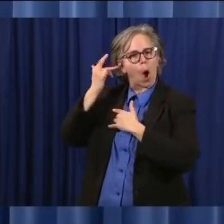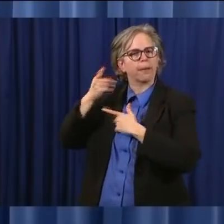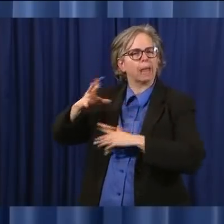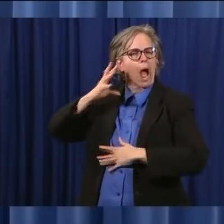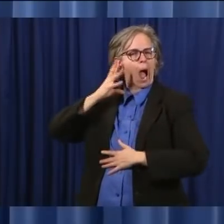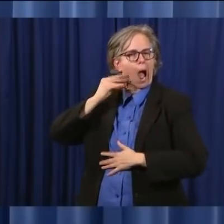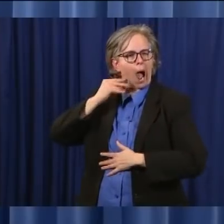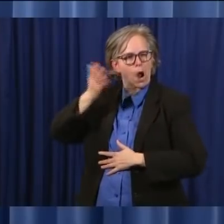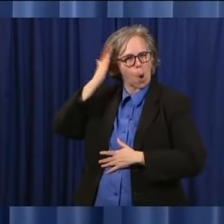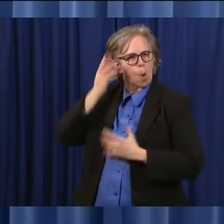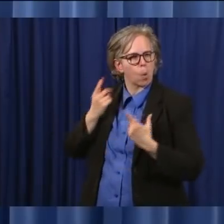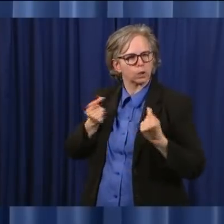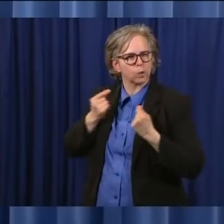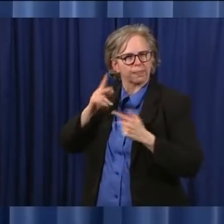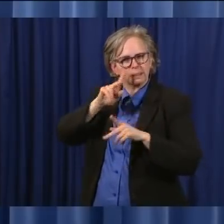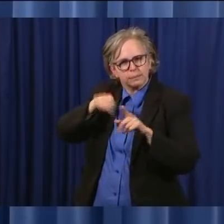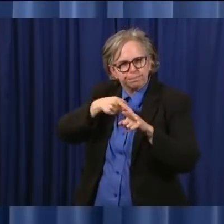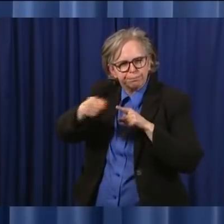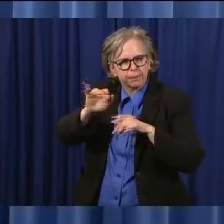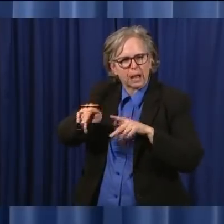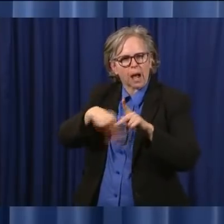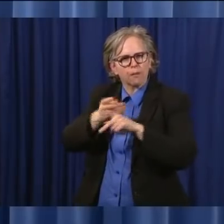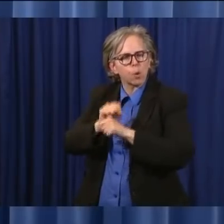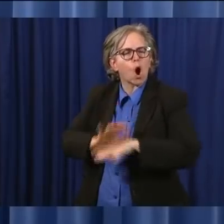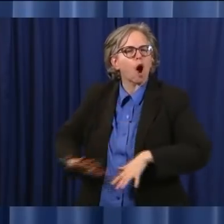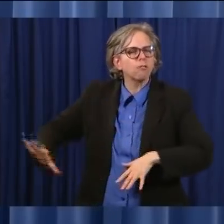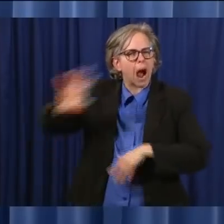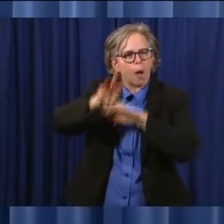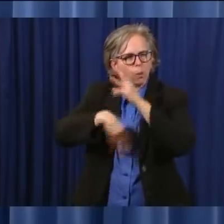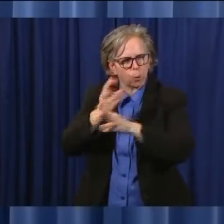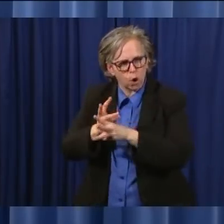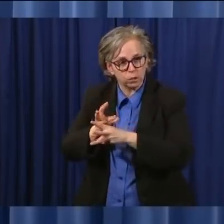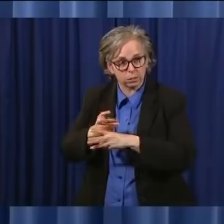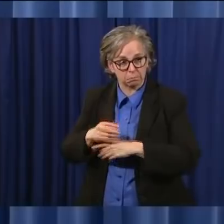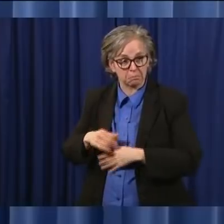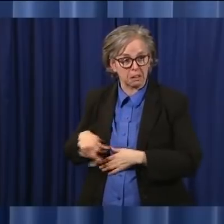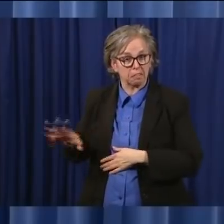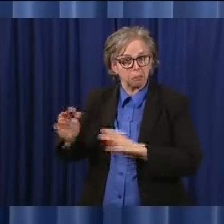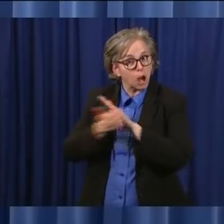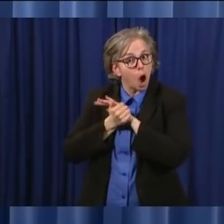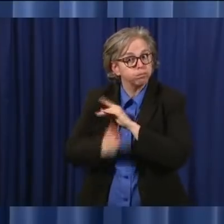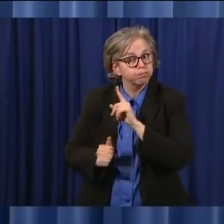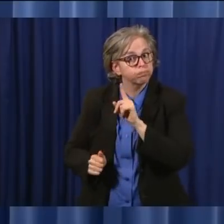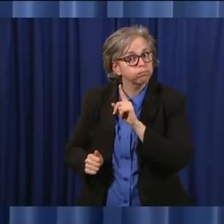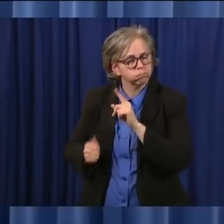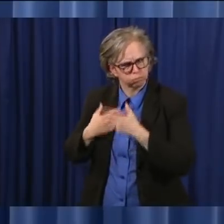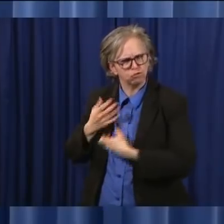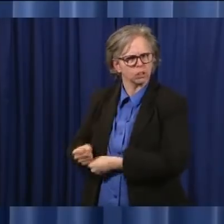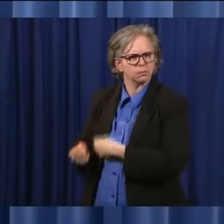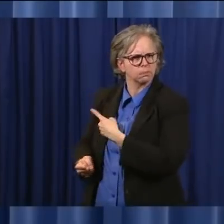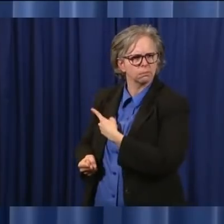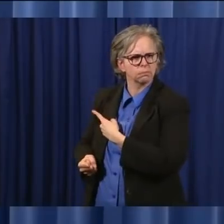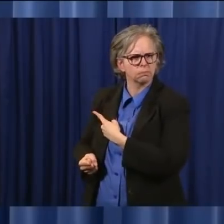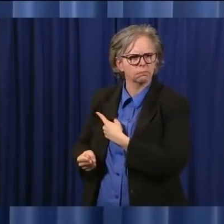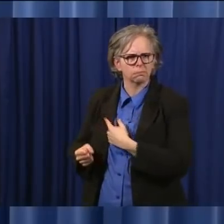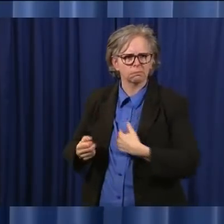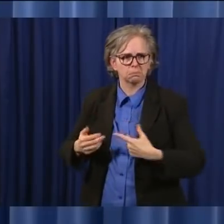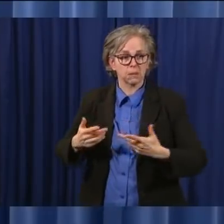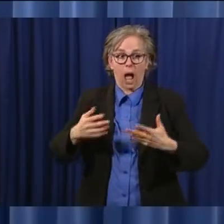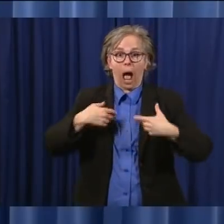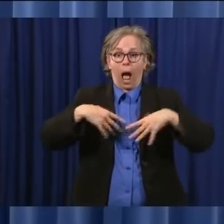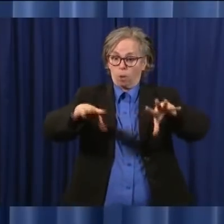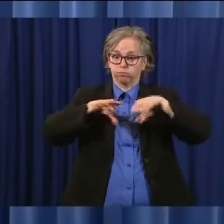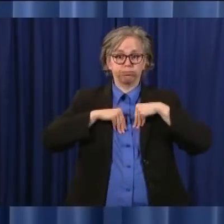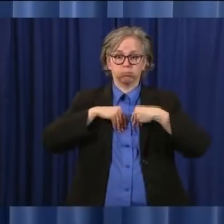United States but around the world. They're pretty darn good at it. And so I'm going to take help from wherever I can get help and wherever I